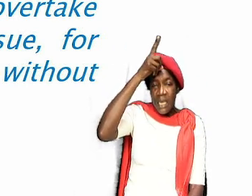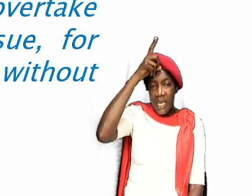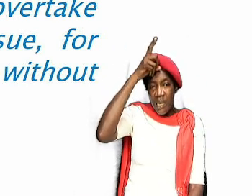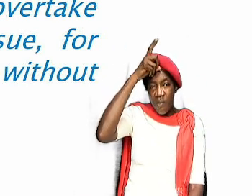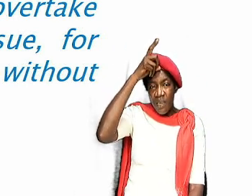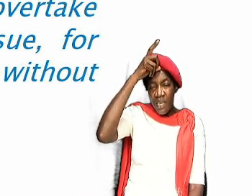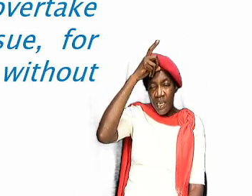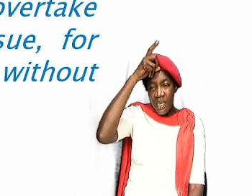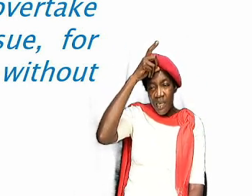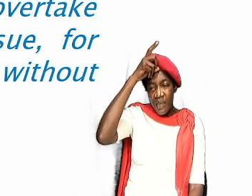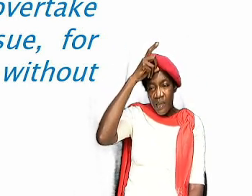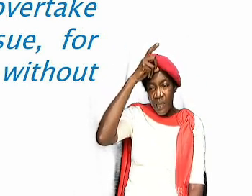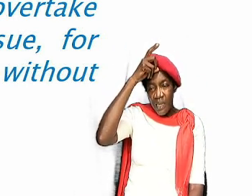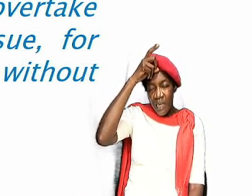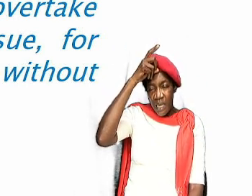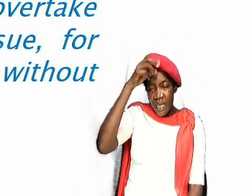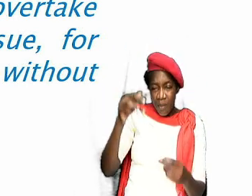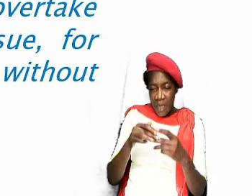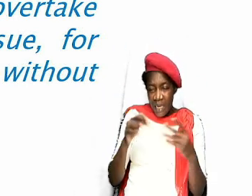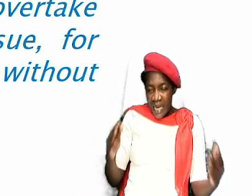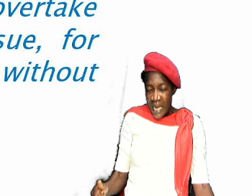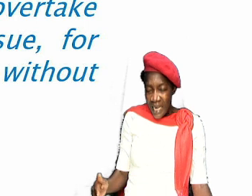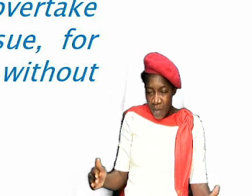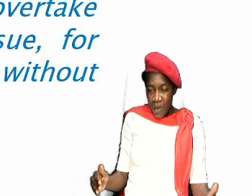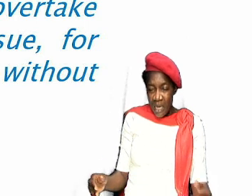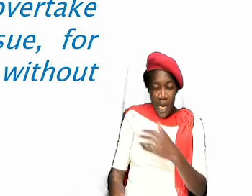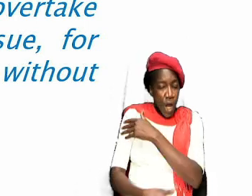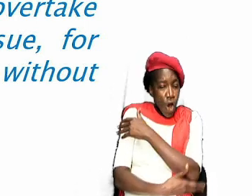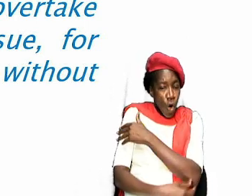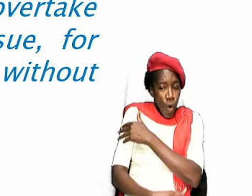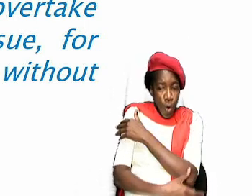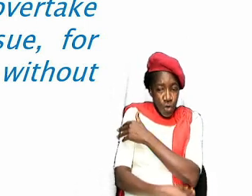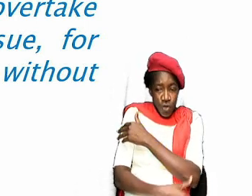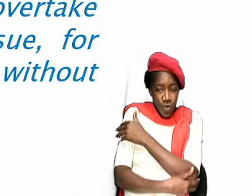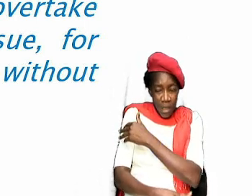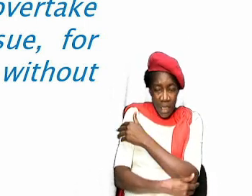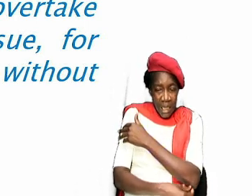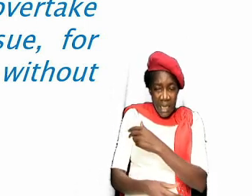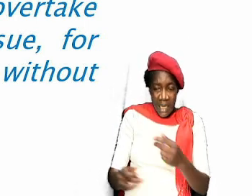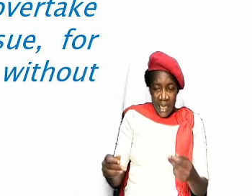David was in a Philistine country, and the Amalekites invaded it.